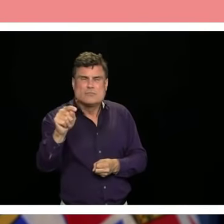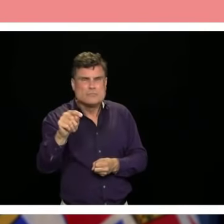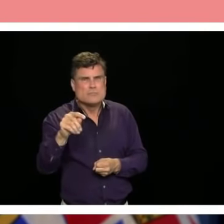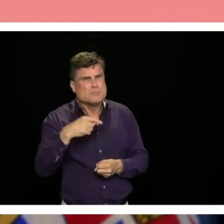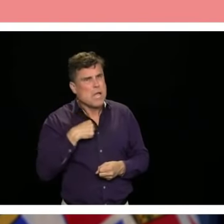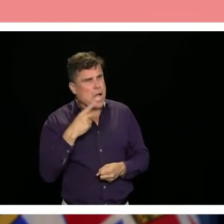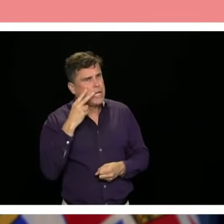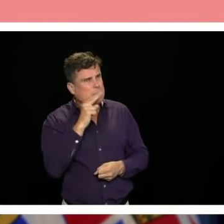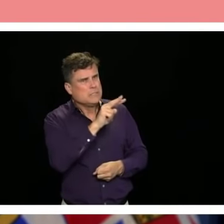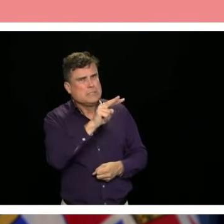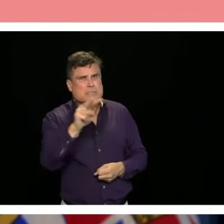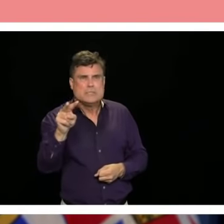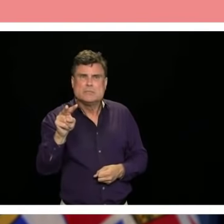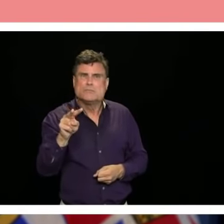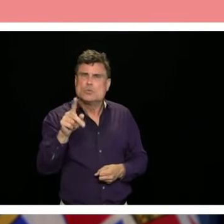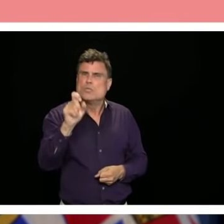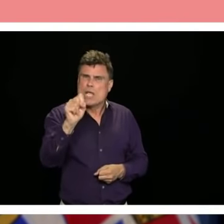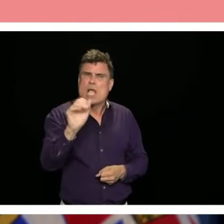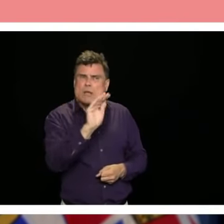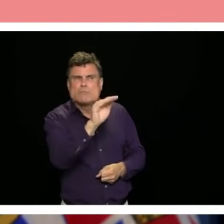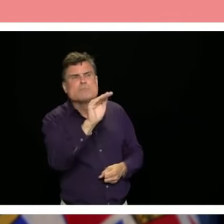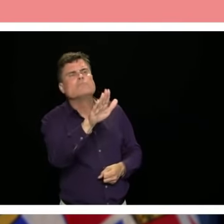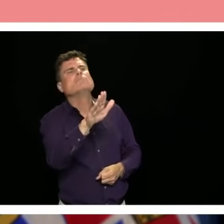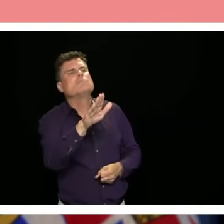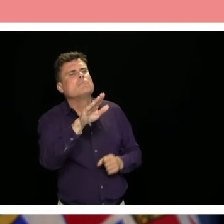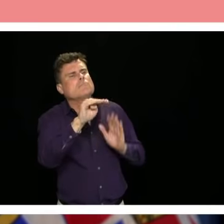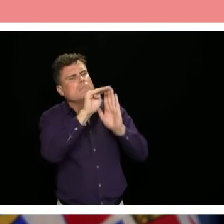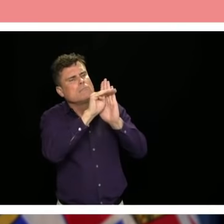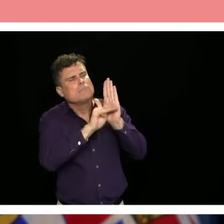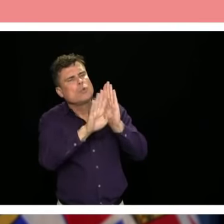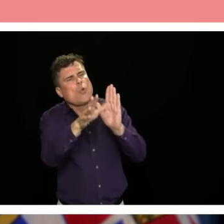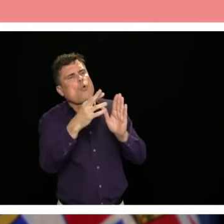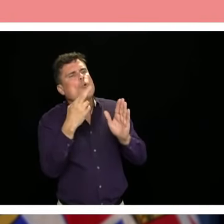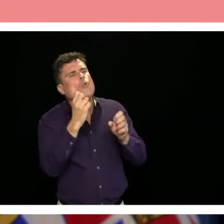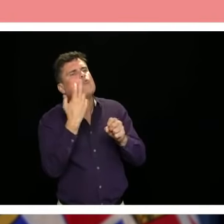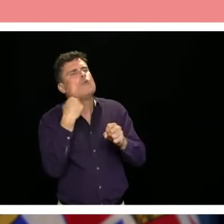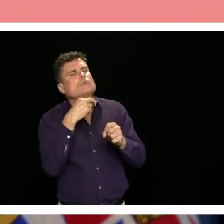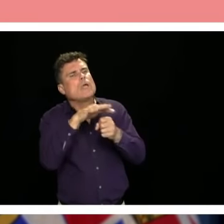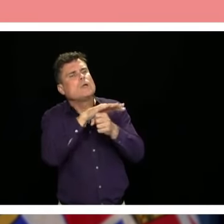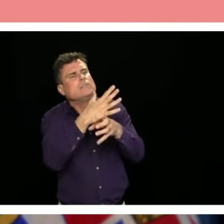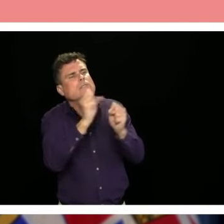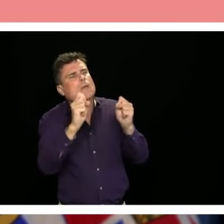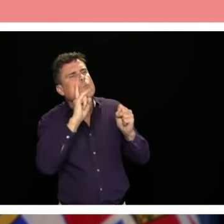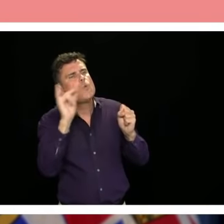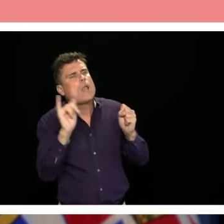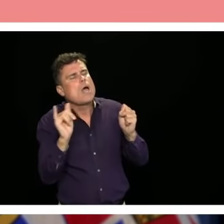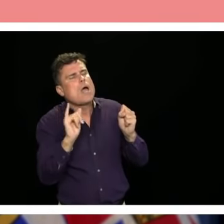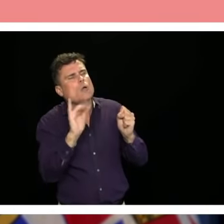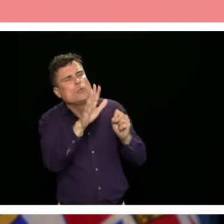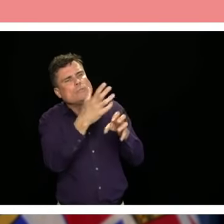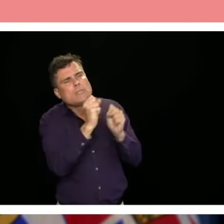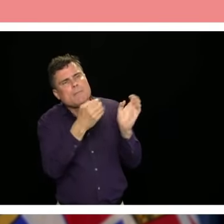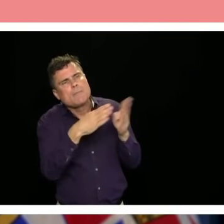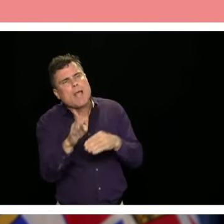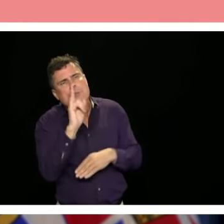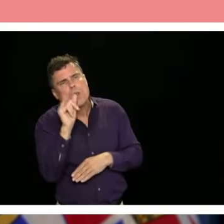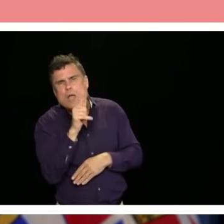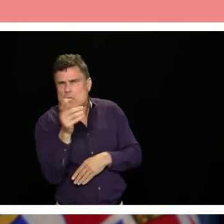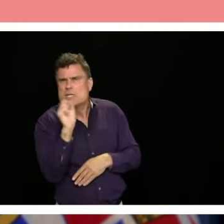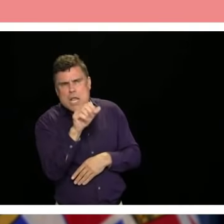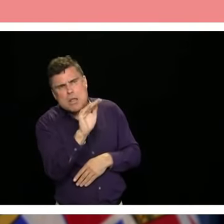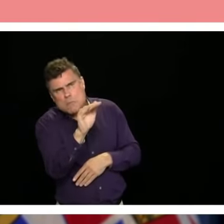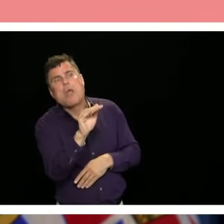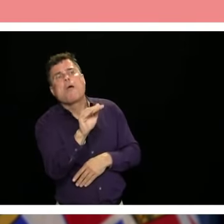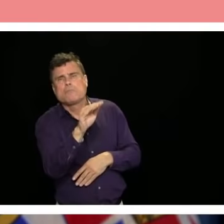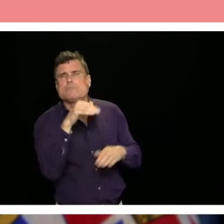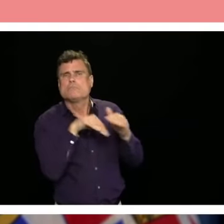out to one of my favorite restaurants, one of the ones that kept me going with takeout over the last the last few months, and I intend